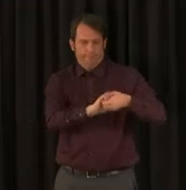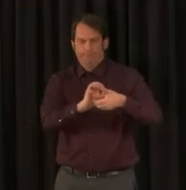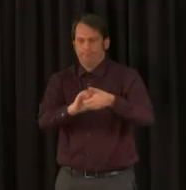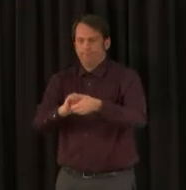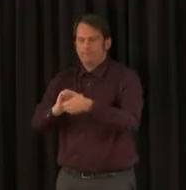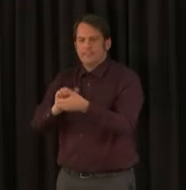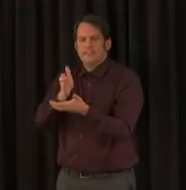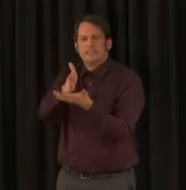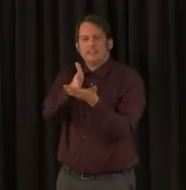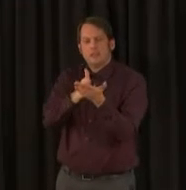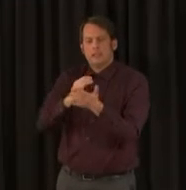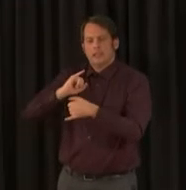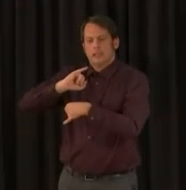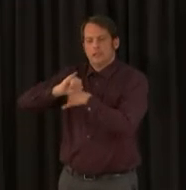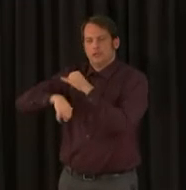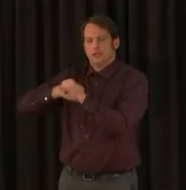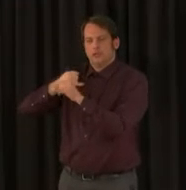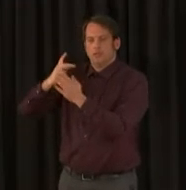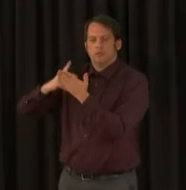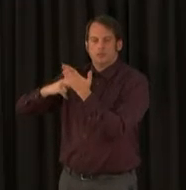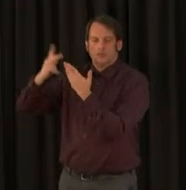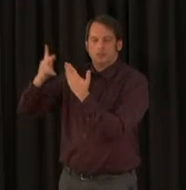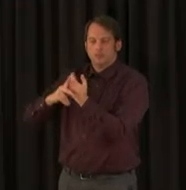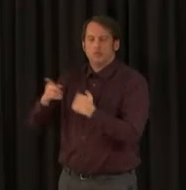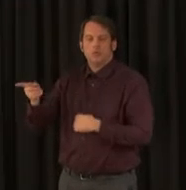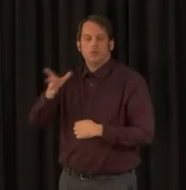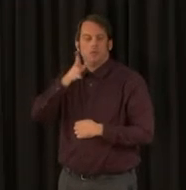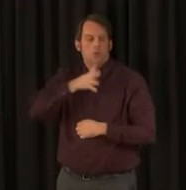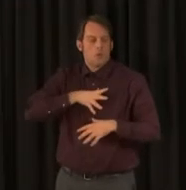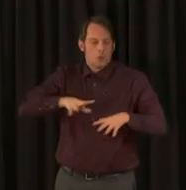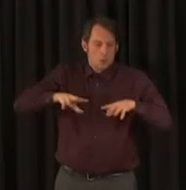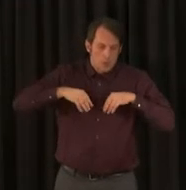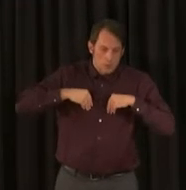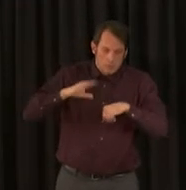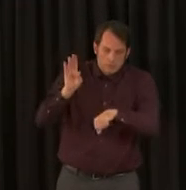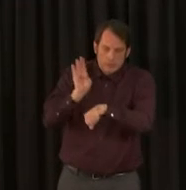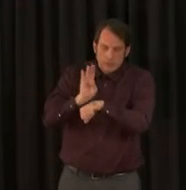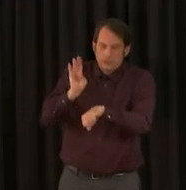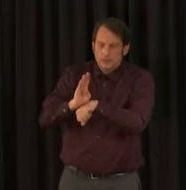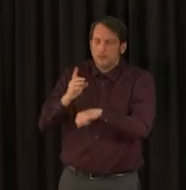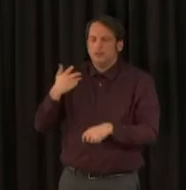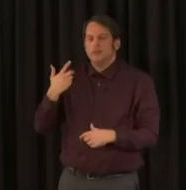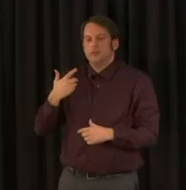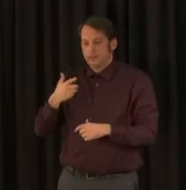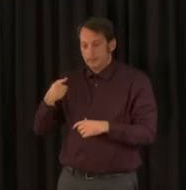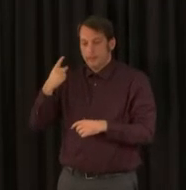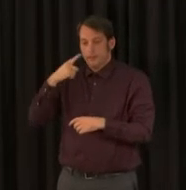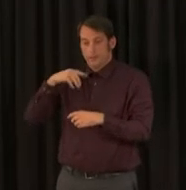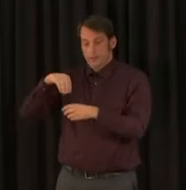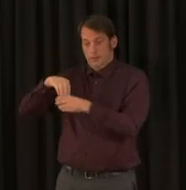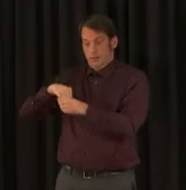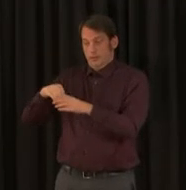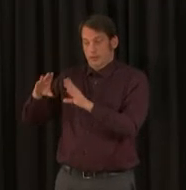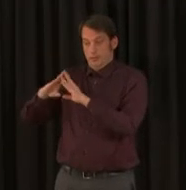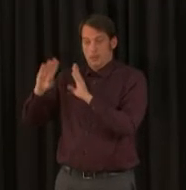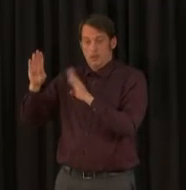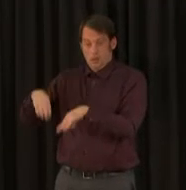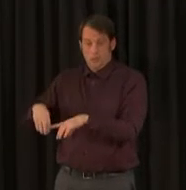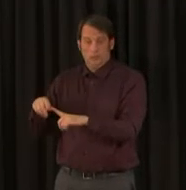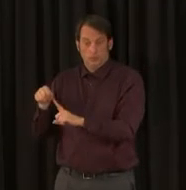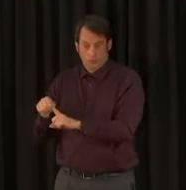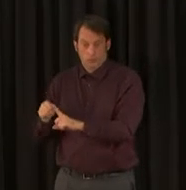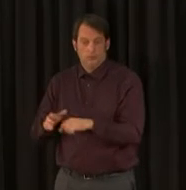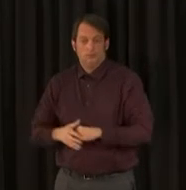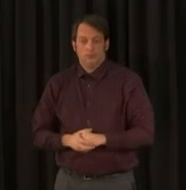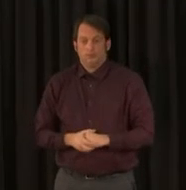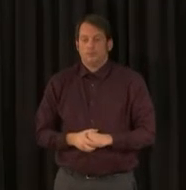to women entrepreneurs. And then also housing, important to mention, in case it's relevant to anyone listening or viewing,